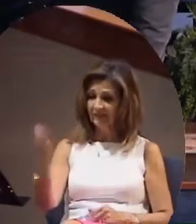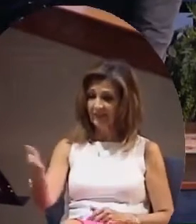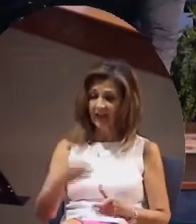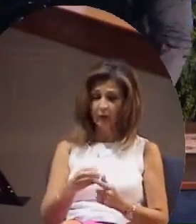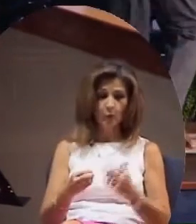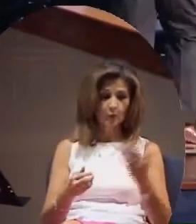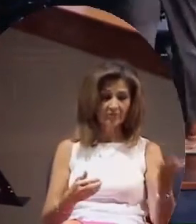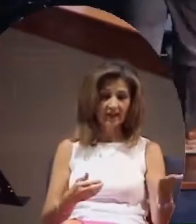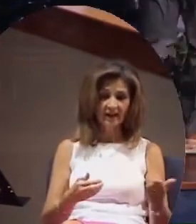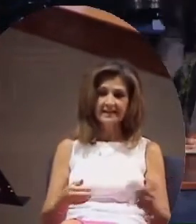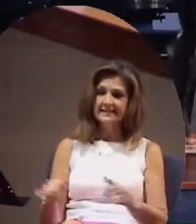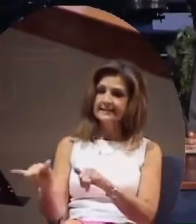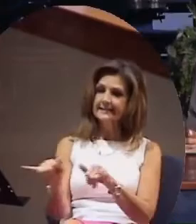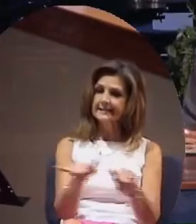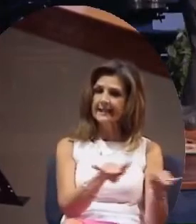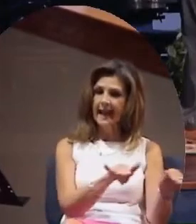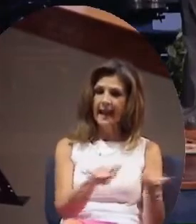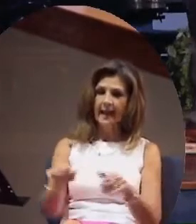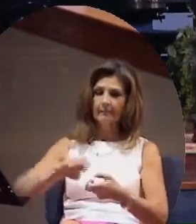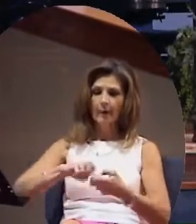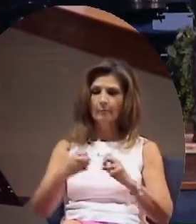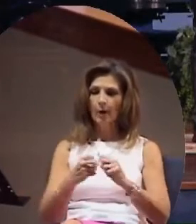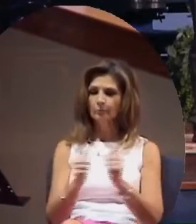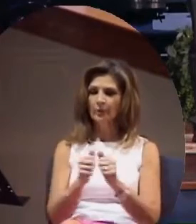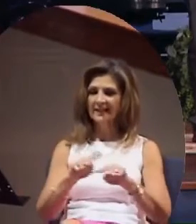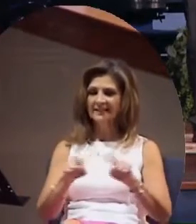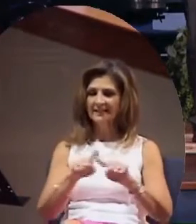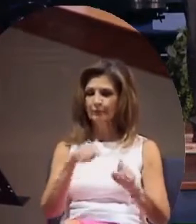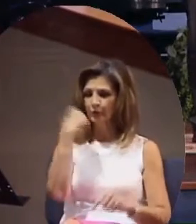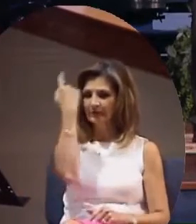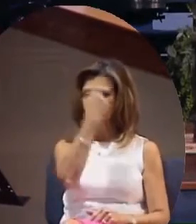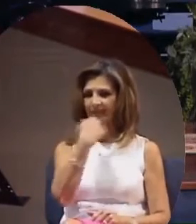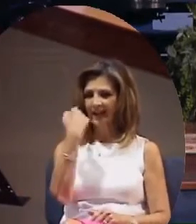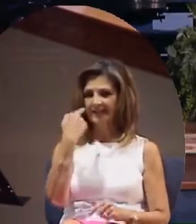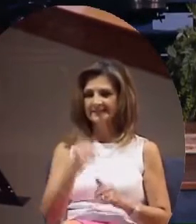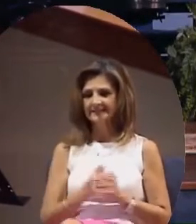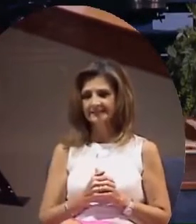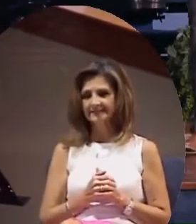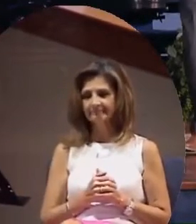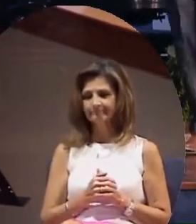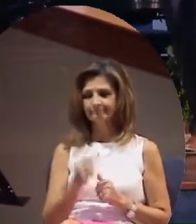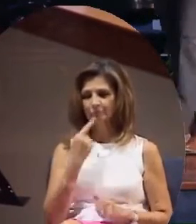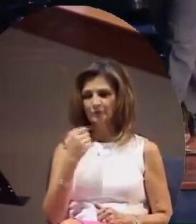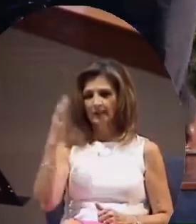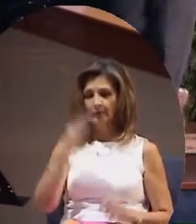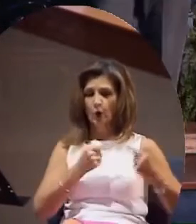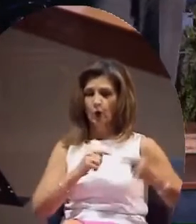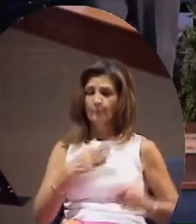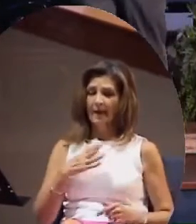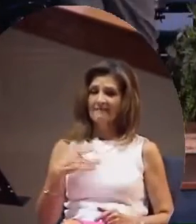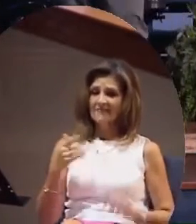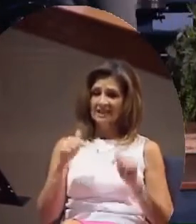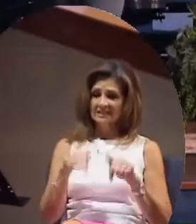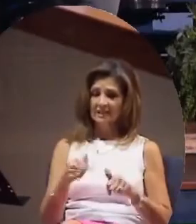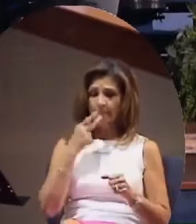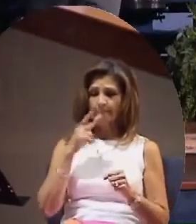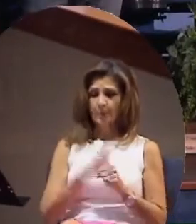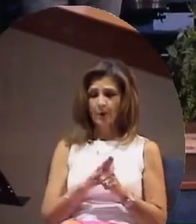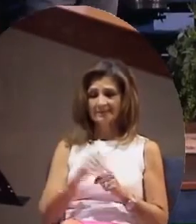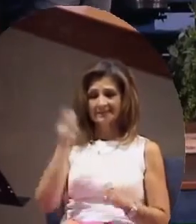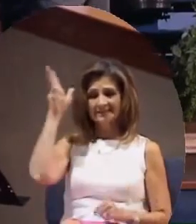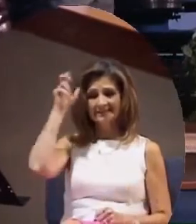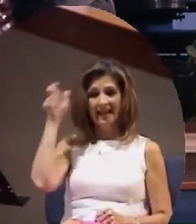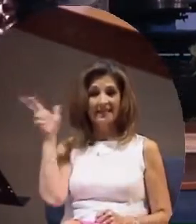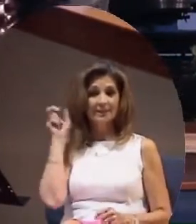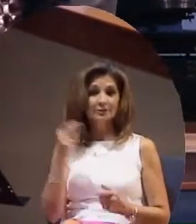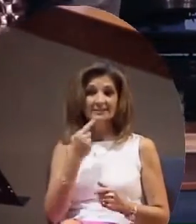You're going to find the same problems with a different face. Yes. And you say, well, the preacher hurt my feelings here. I promise you, if the devil hears